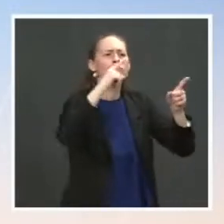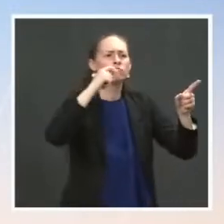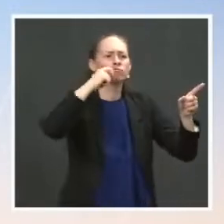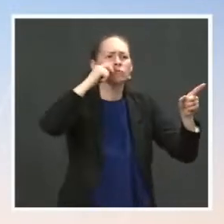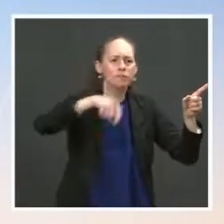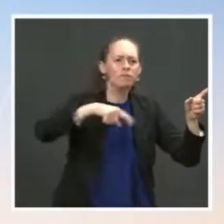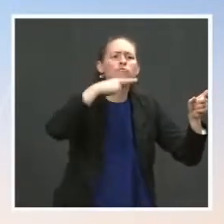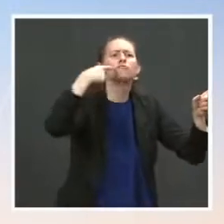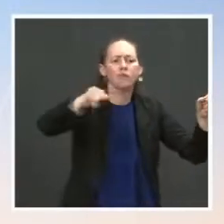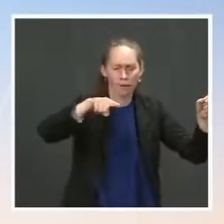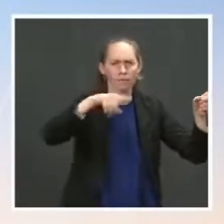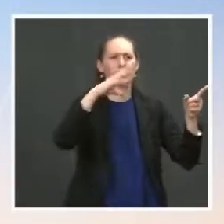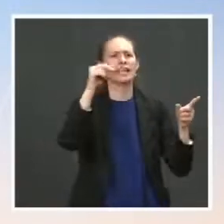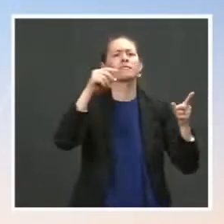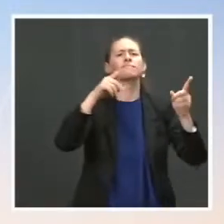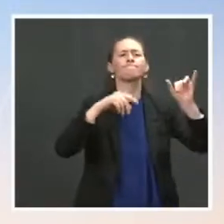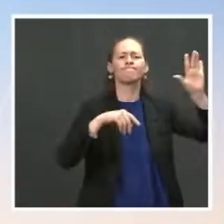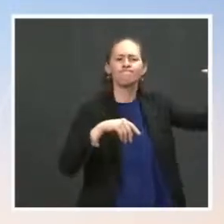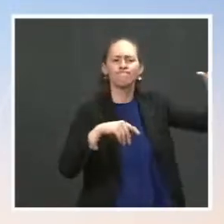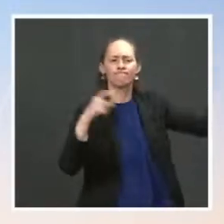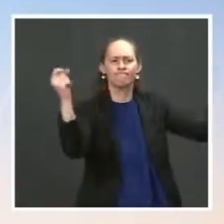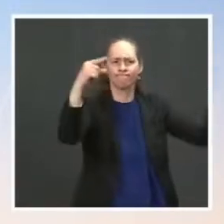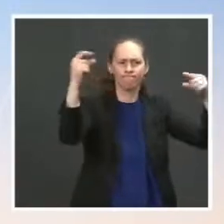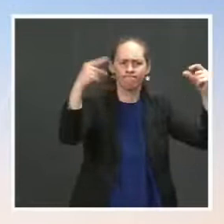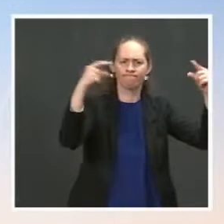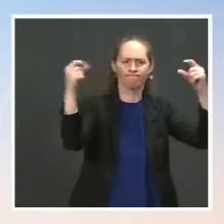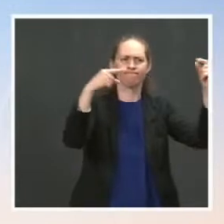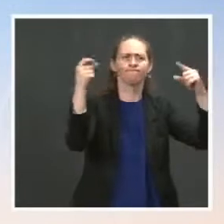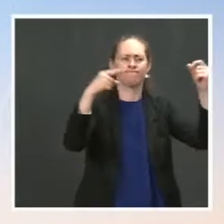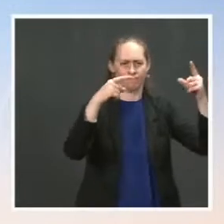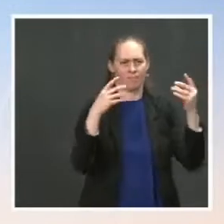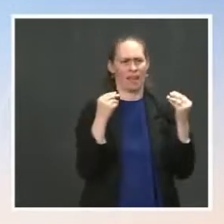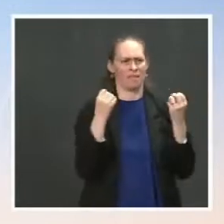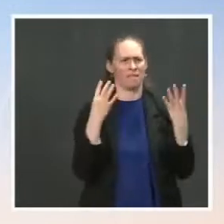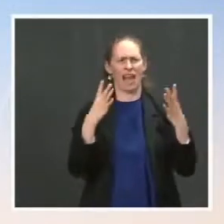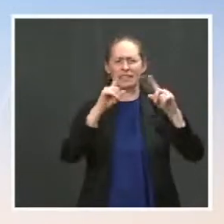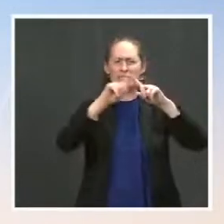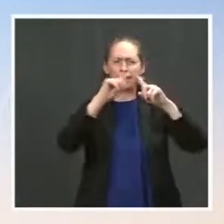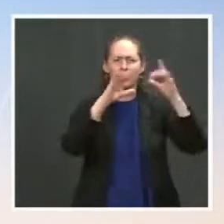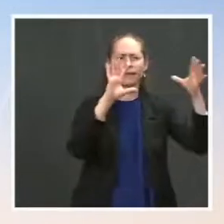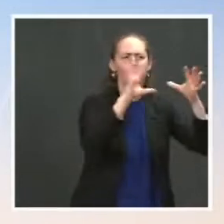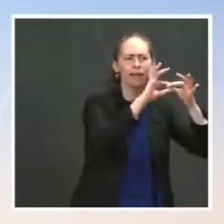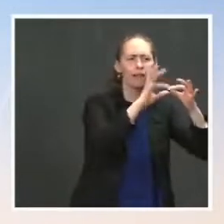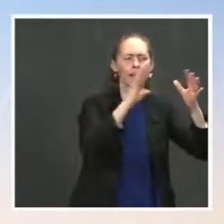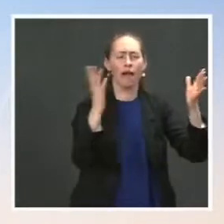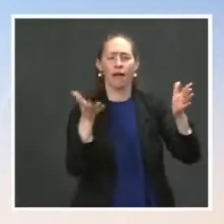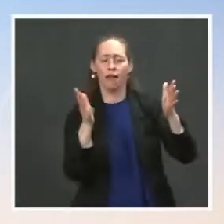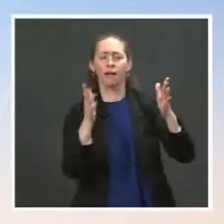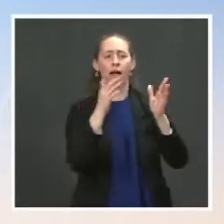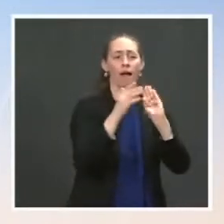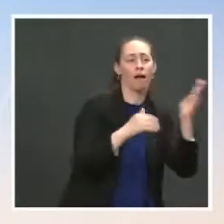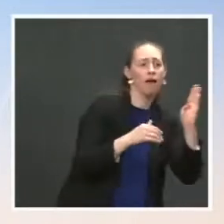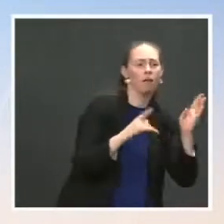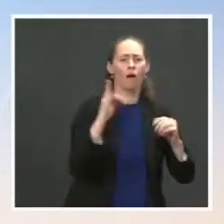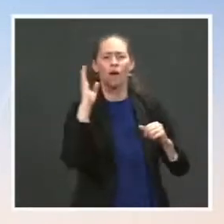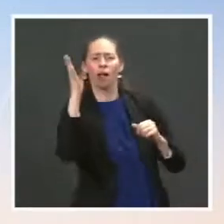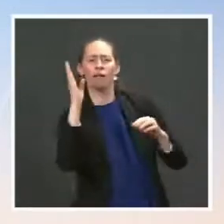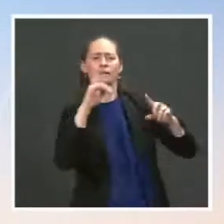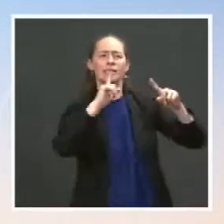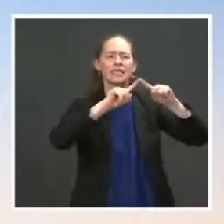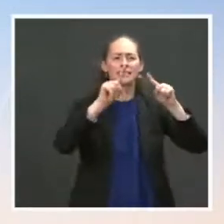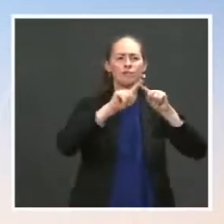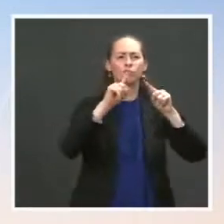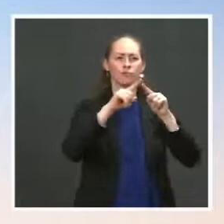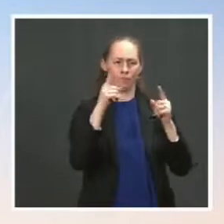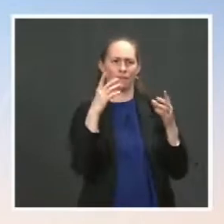of State. We of course communicate at many levels that are even far below that. And of course the President spoke with the President of Ukraine just